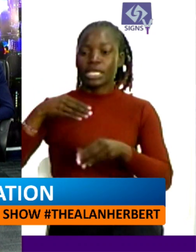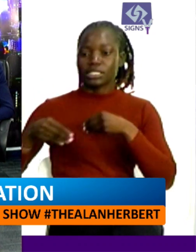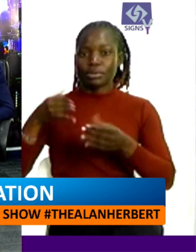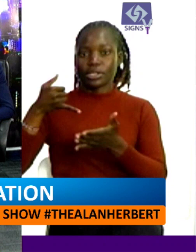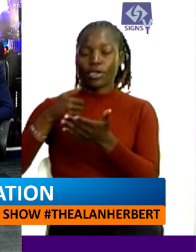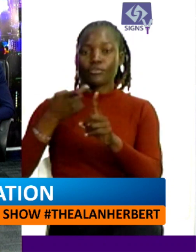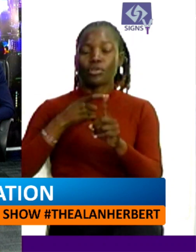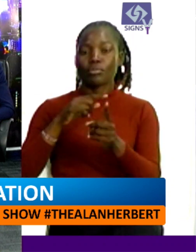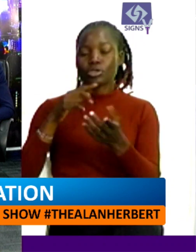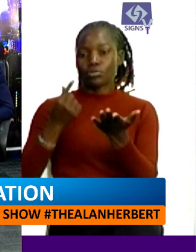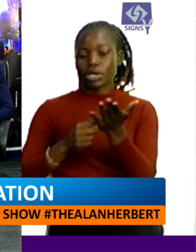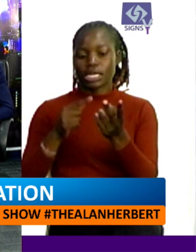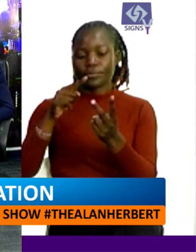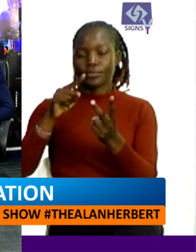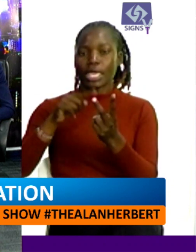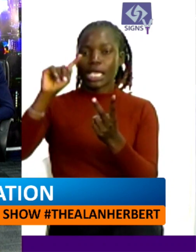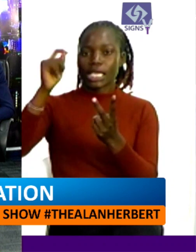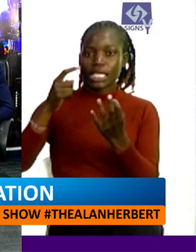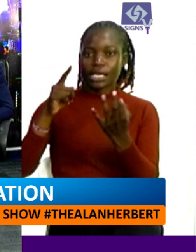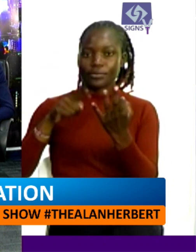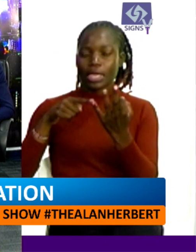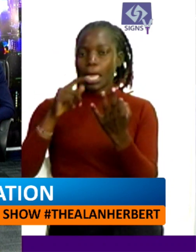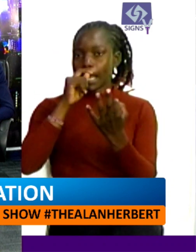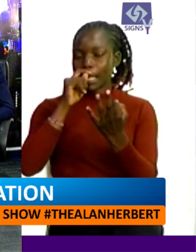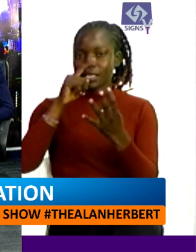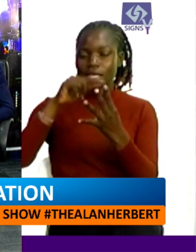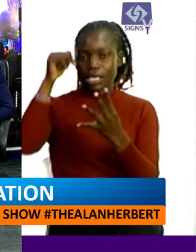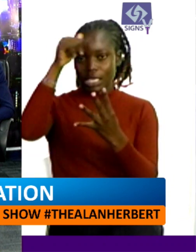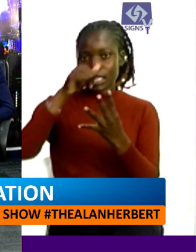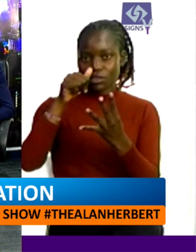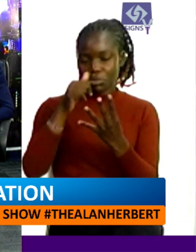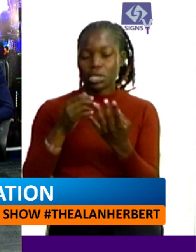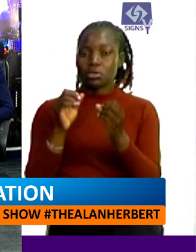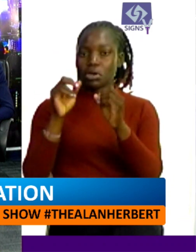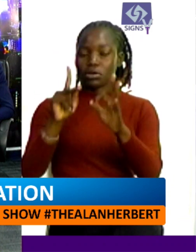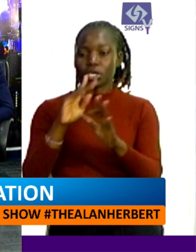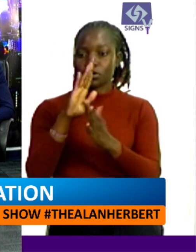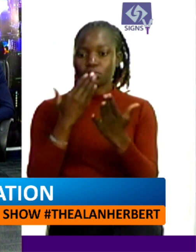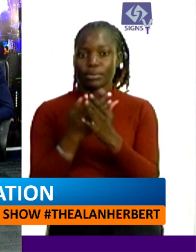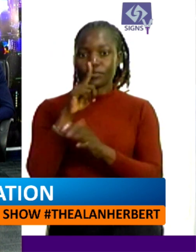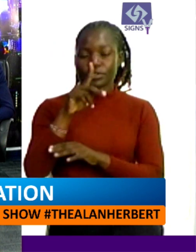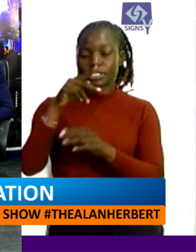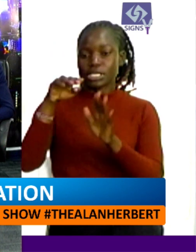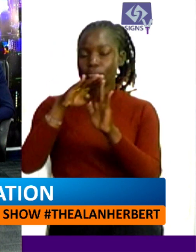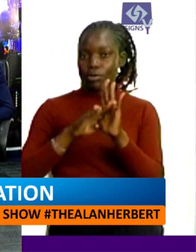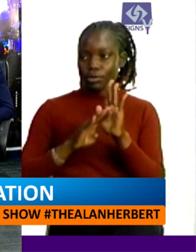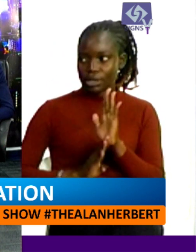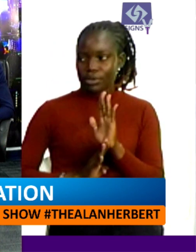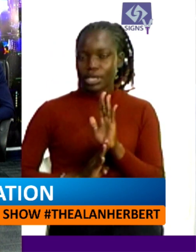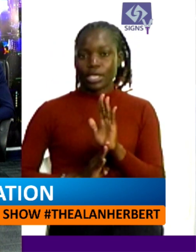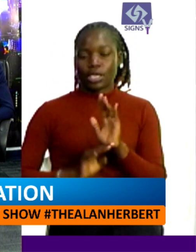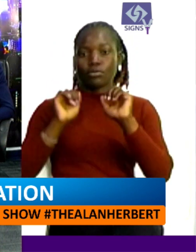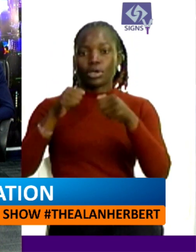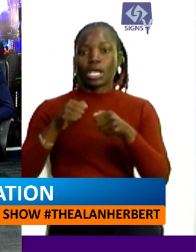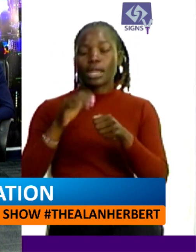from Uganda, Kenya, Tanzania, and Ethiopia, you are eligible for this particular program. You can